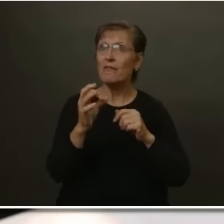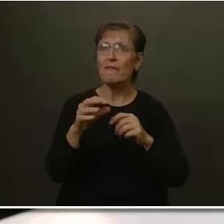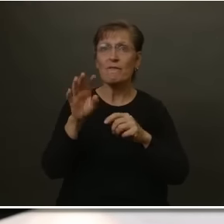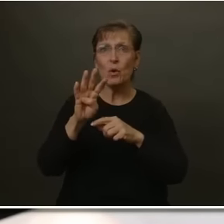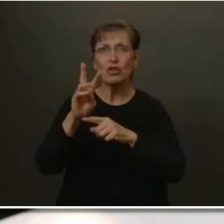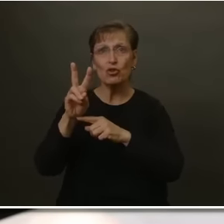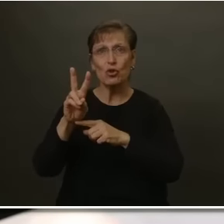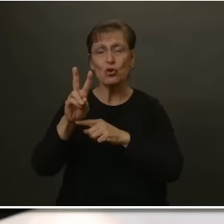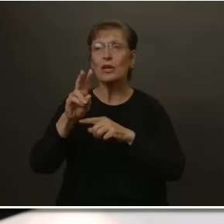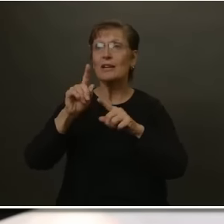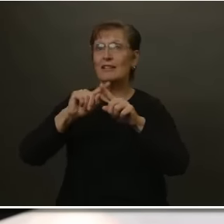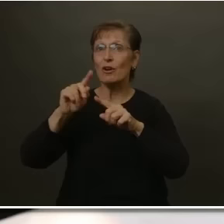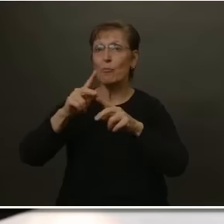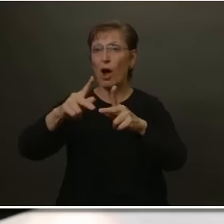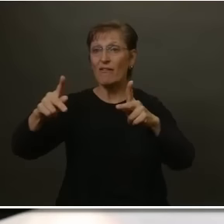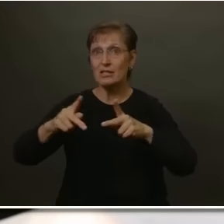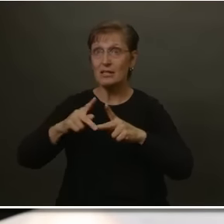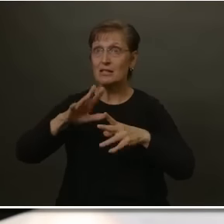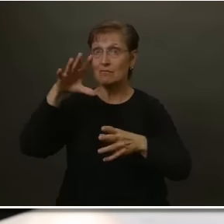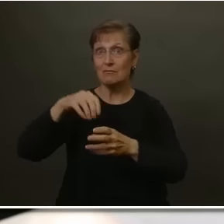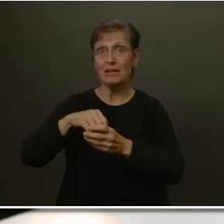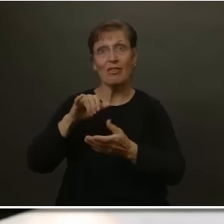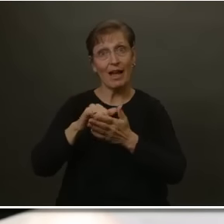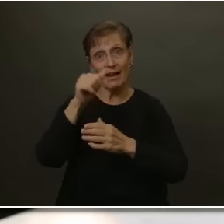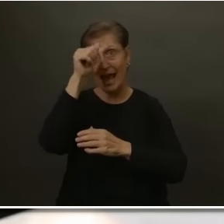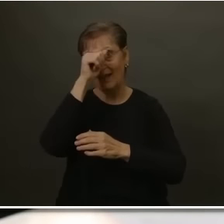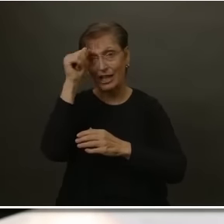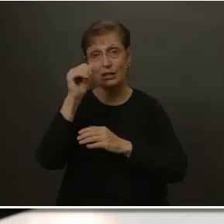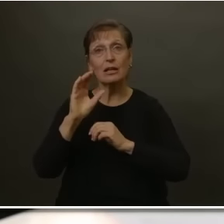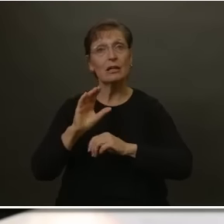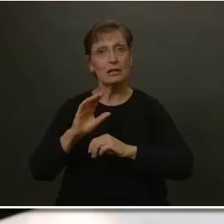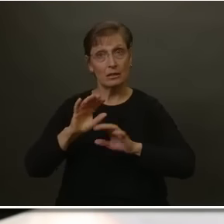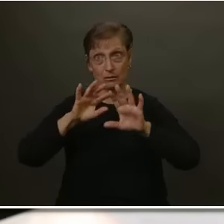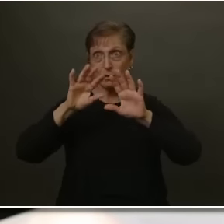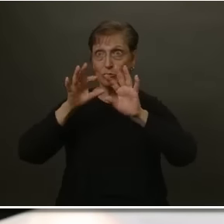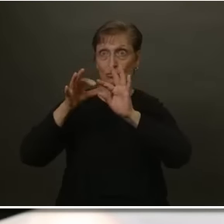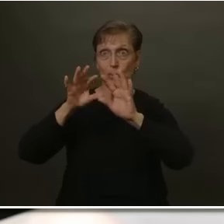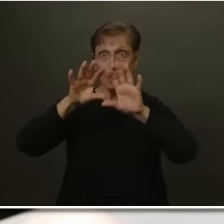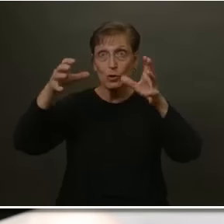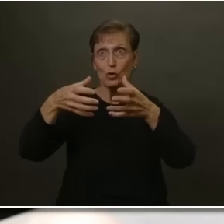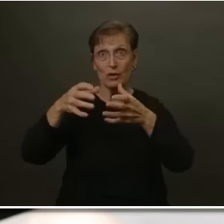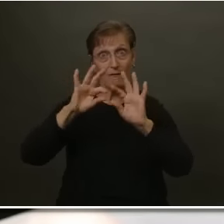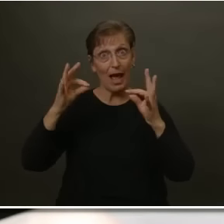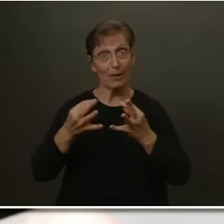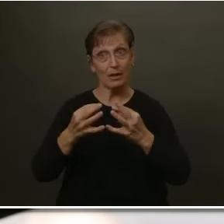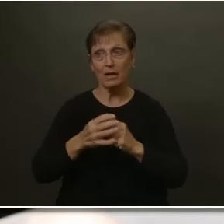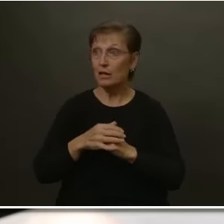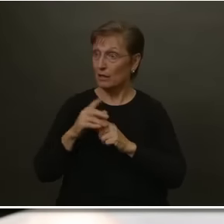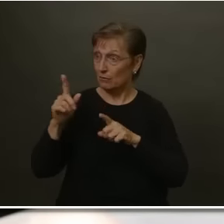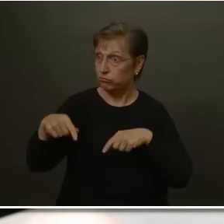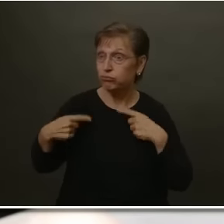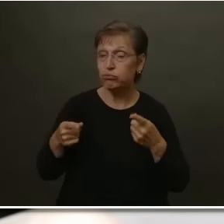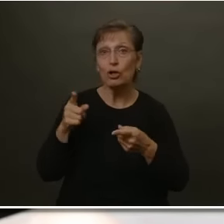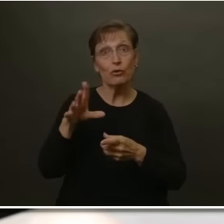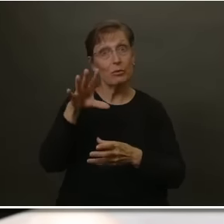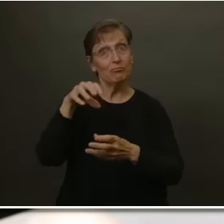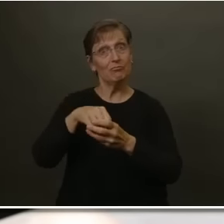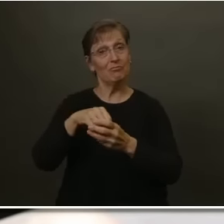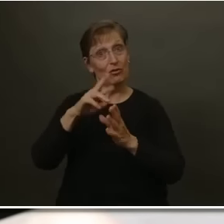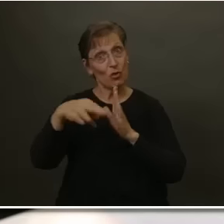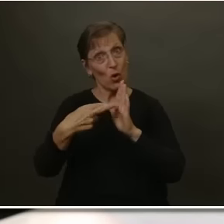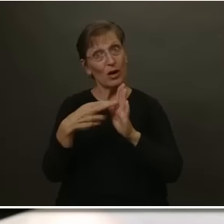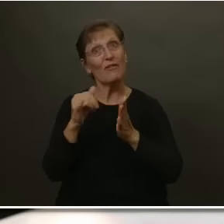provinces within the Anglican Communion family. You have played and continue to play an important role